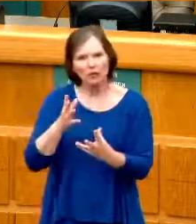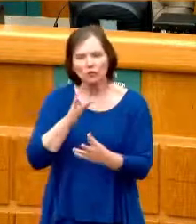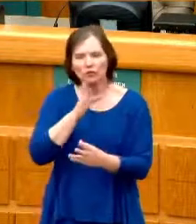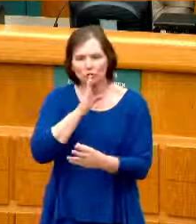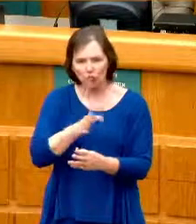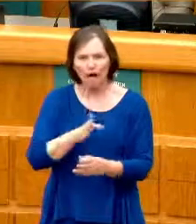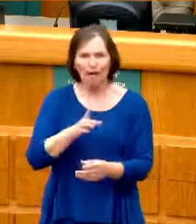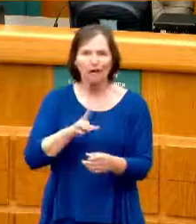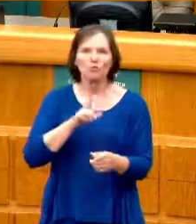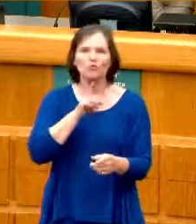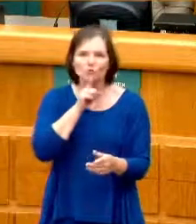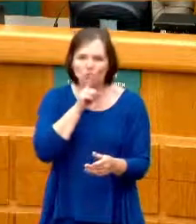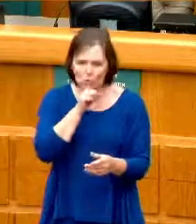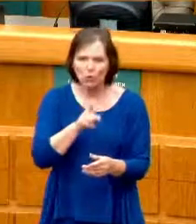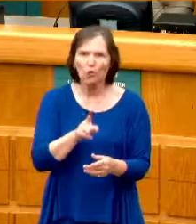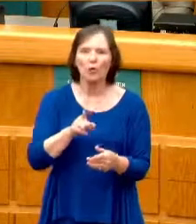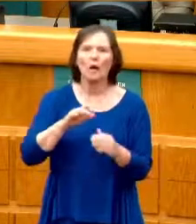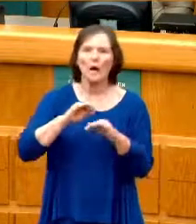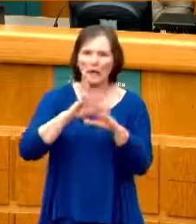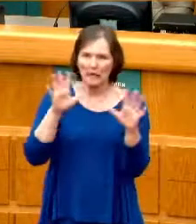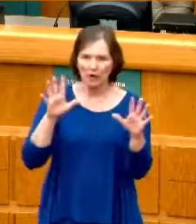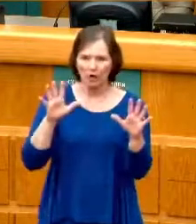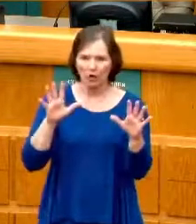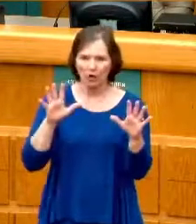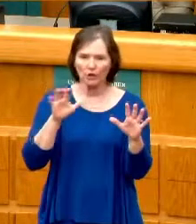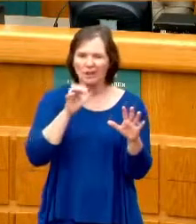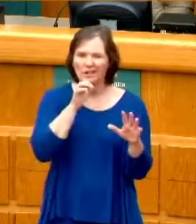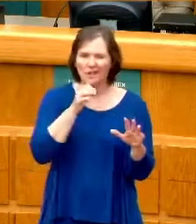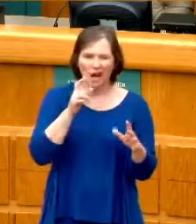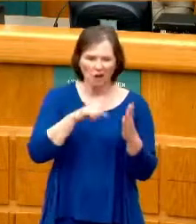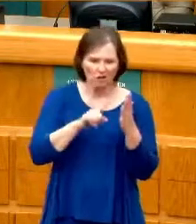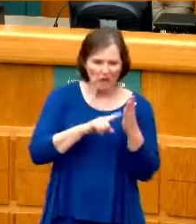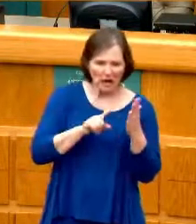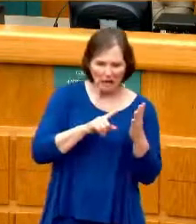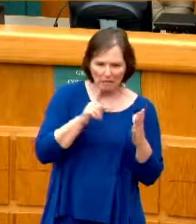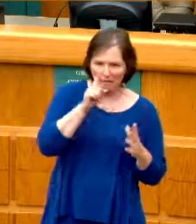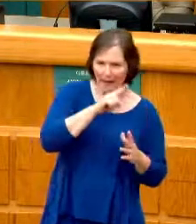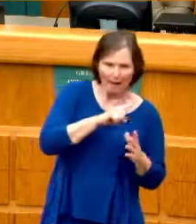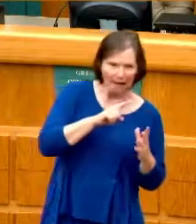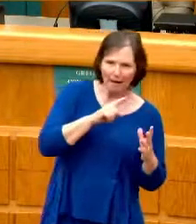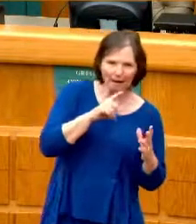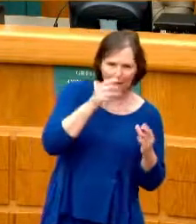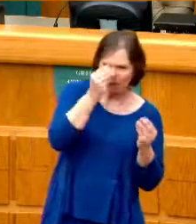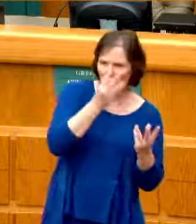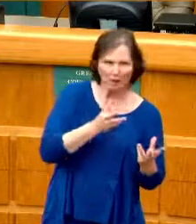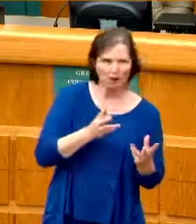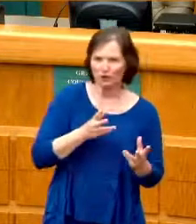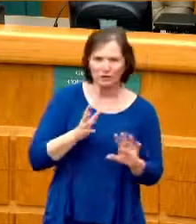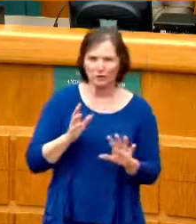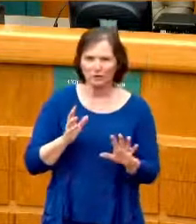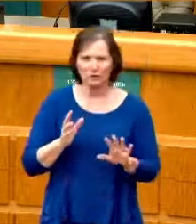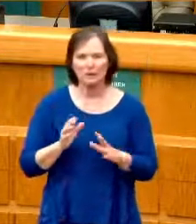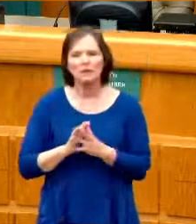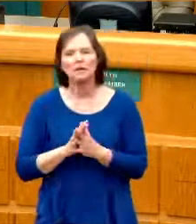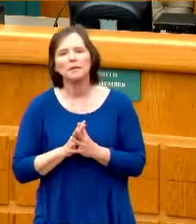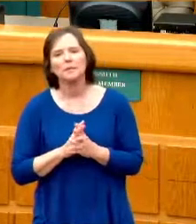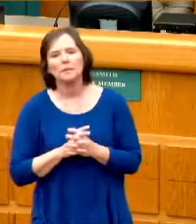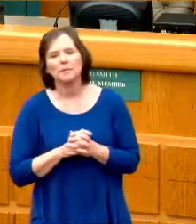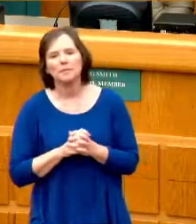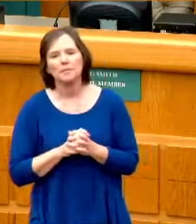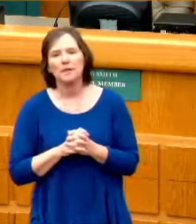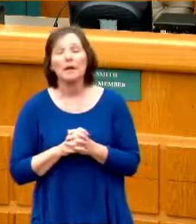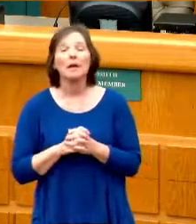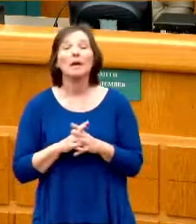can make the best choice, an informed choice for yourself. The standing clinic is a tremendous milestone for our